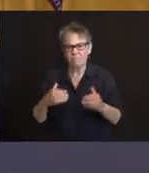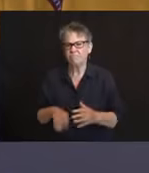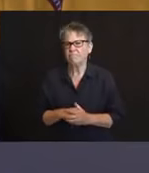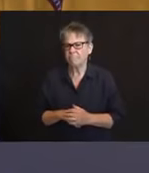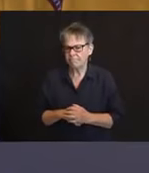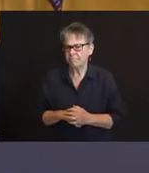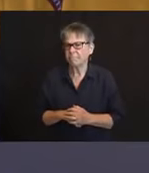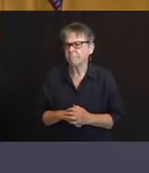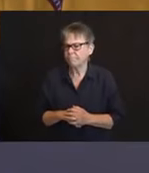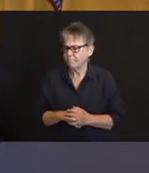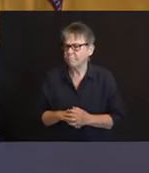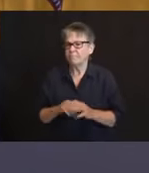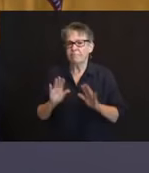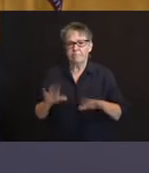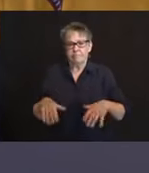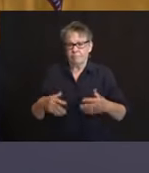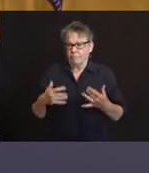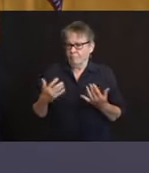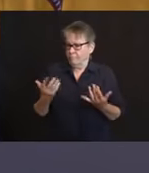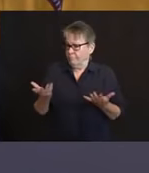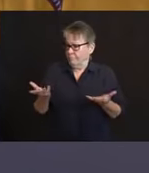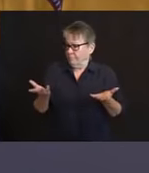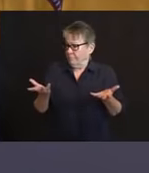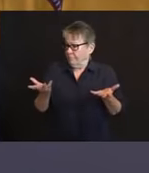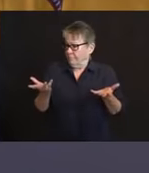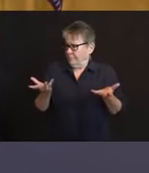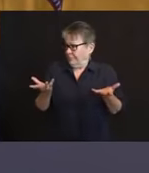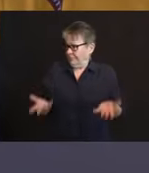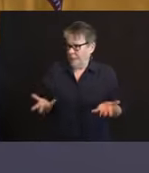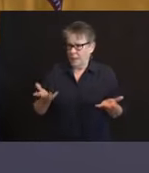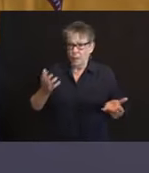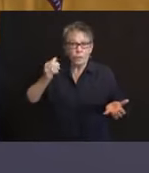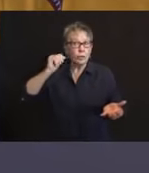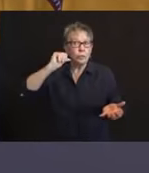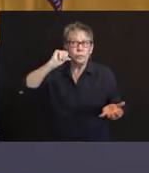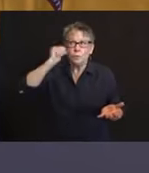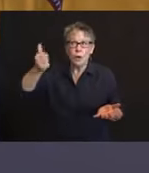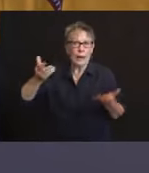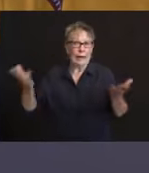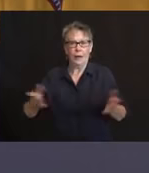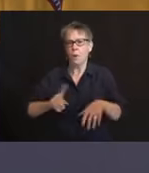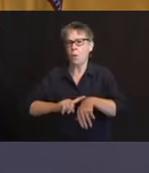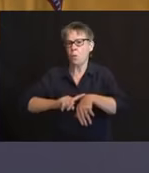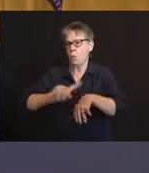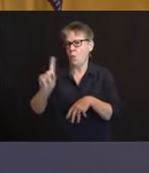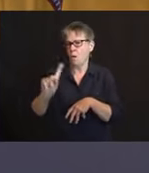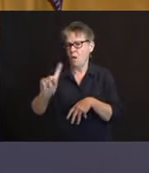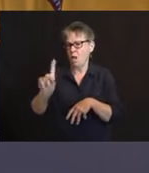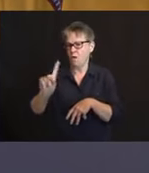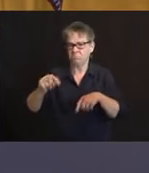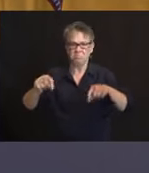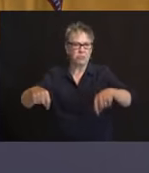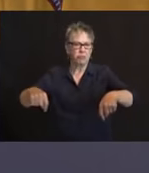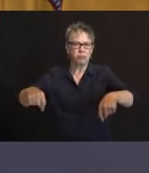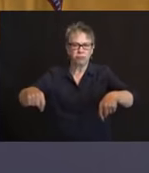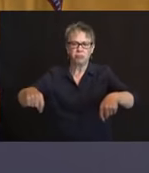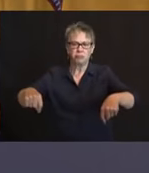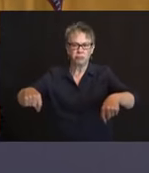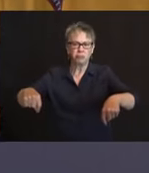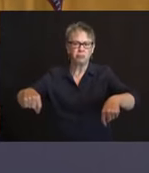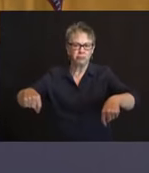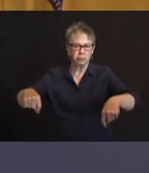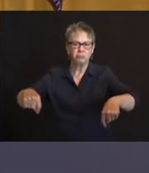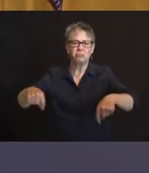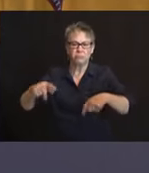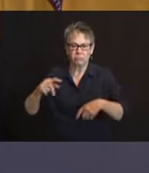us. Unless we hear otherwise tomorrow, we're together at 1 o'clock, right? And we have a White House VTC later today, which Judy and